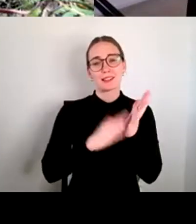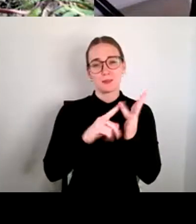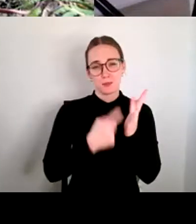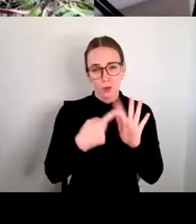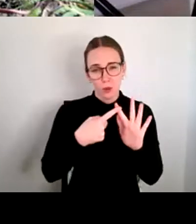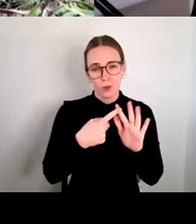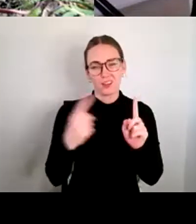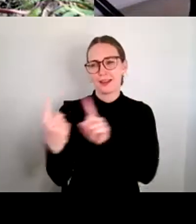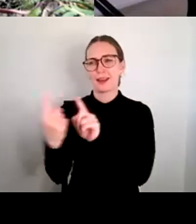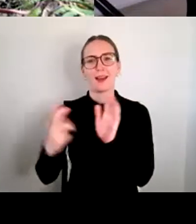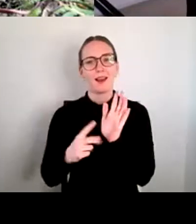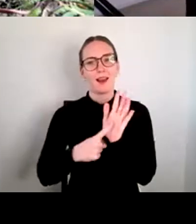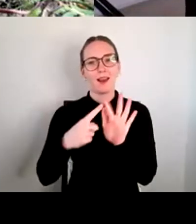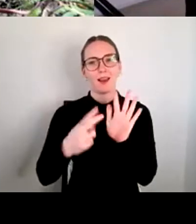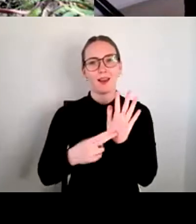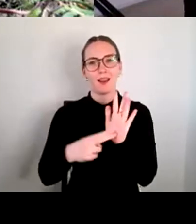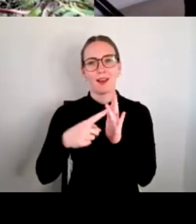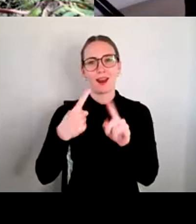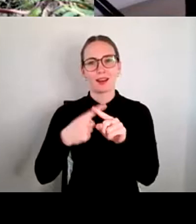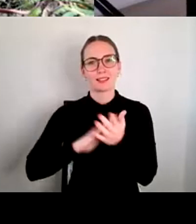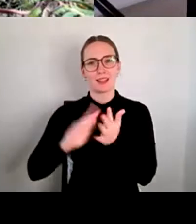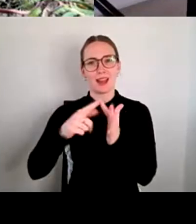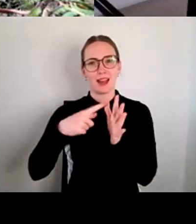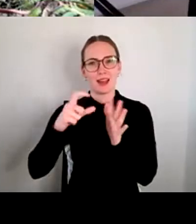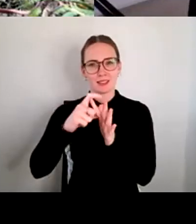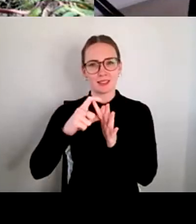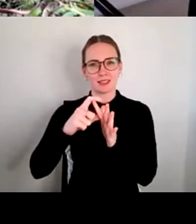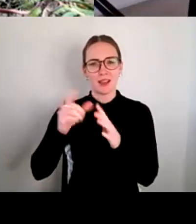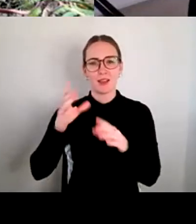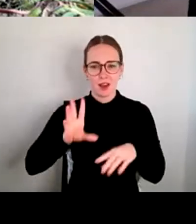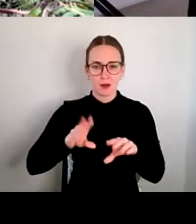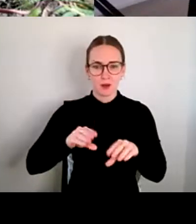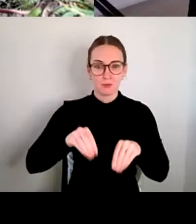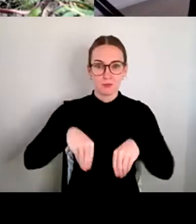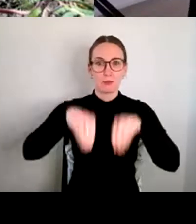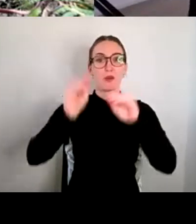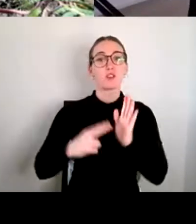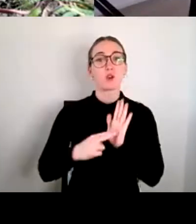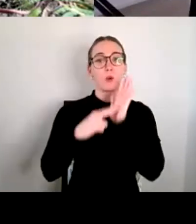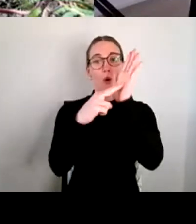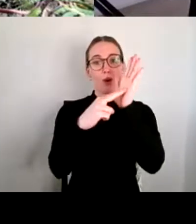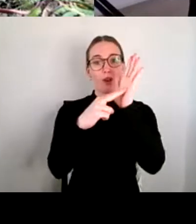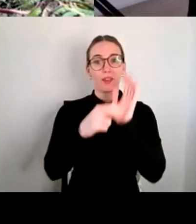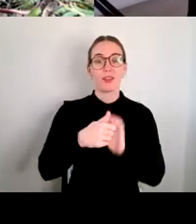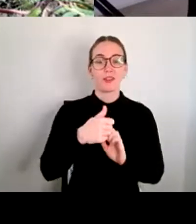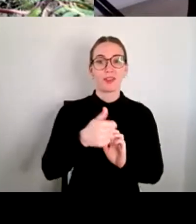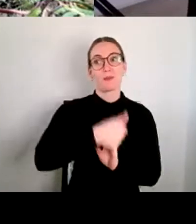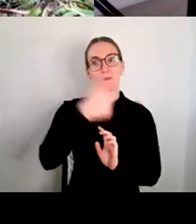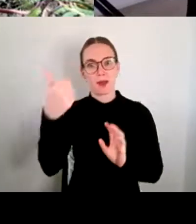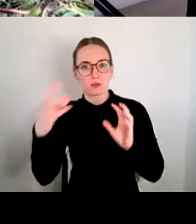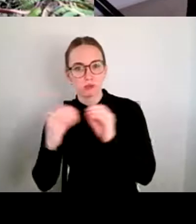Head, where you were today, Bronwyn, and then moved up north, and then back to Brisbane.